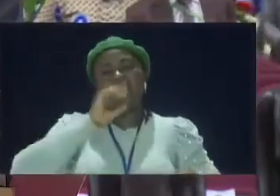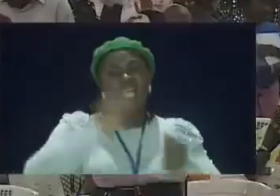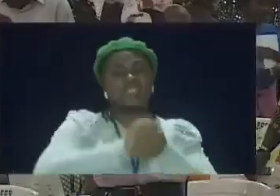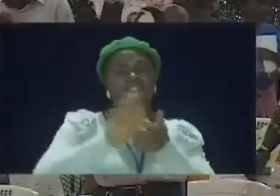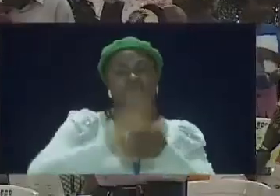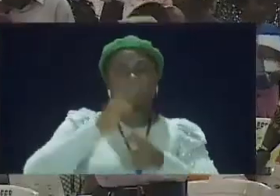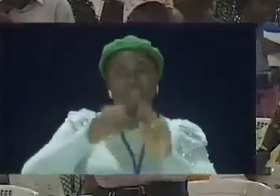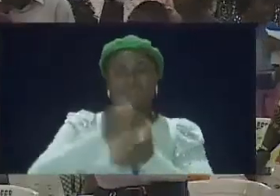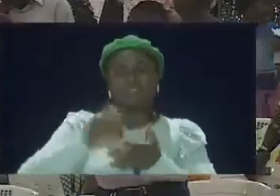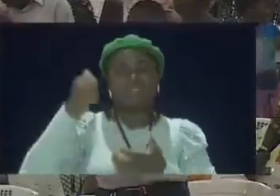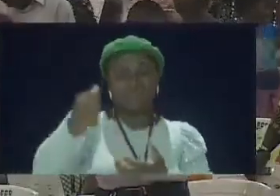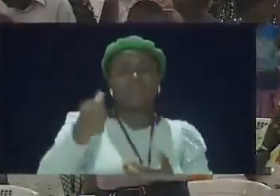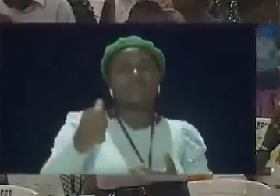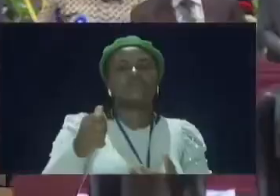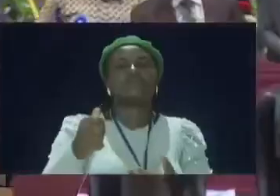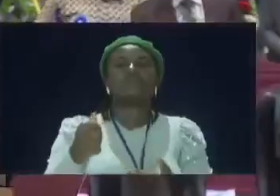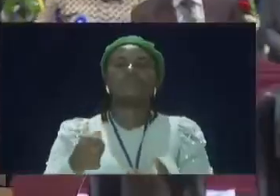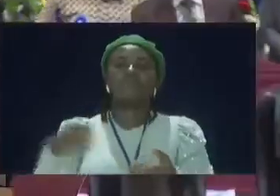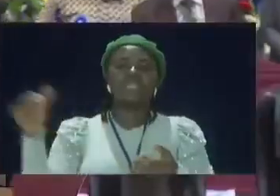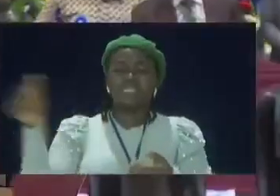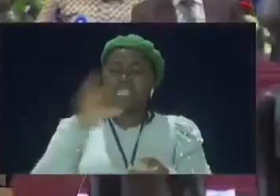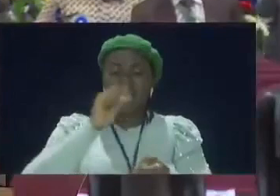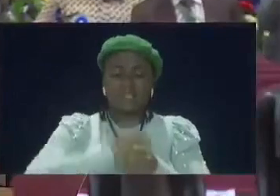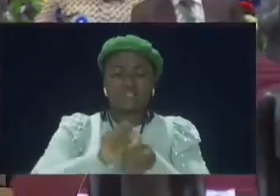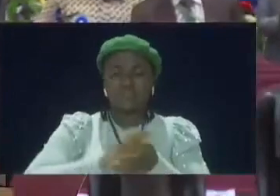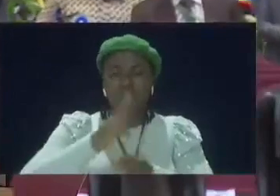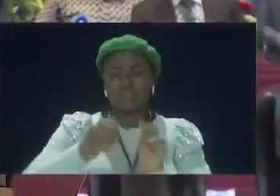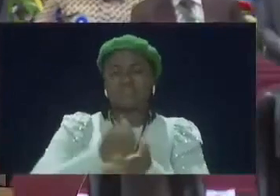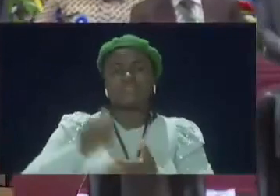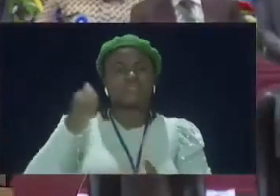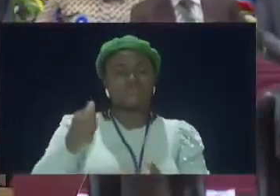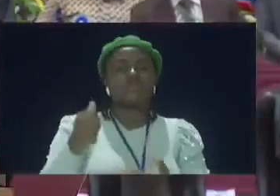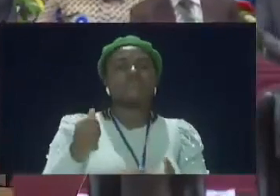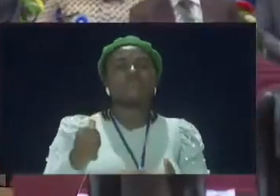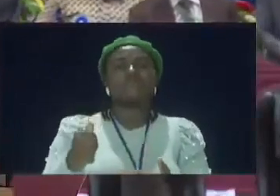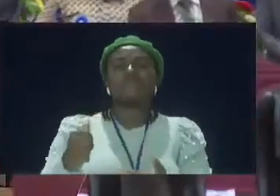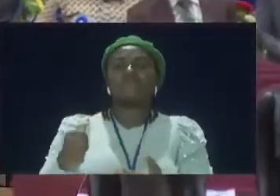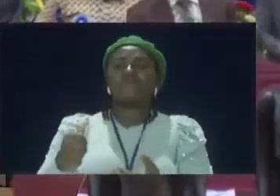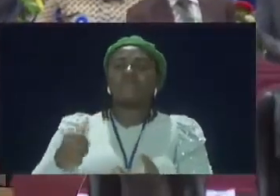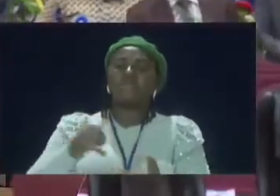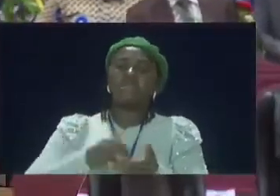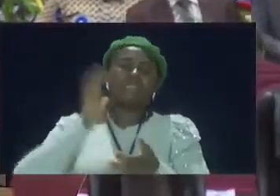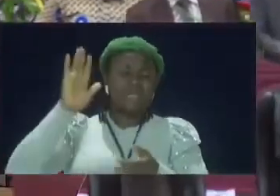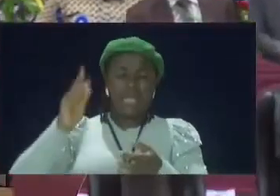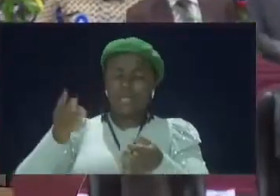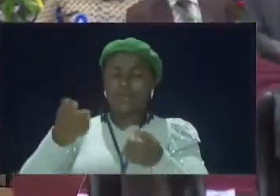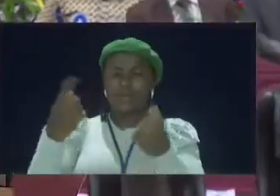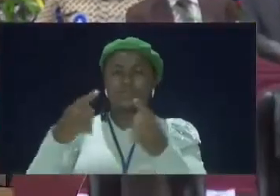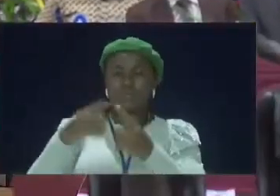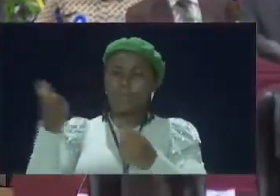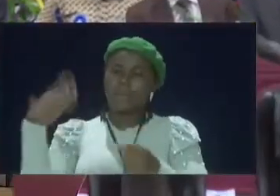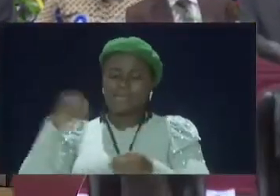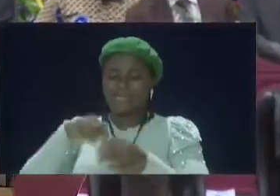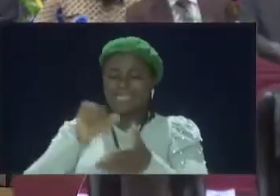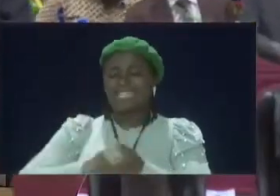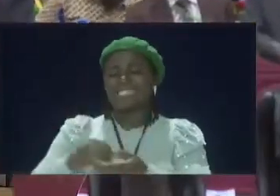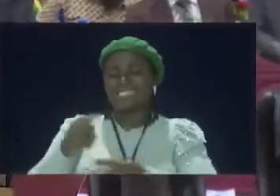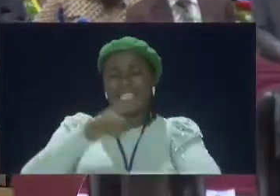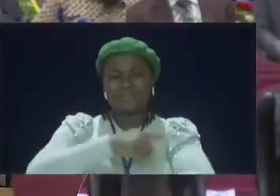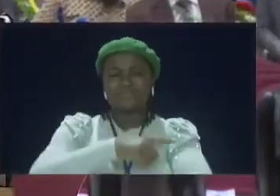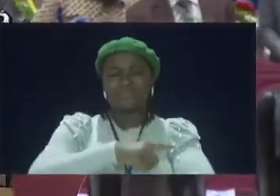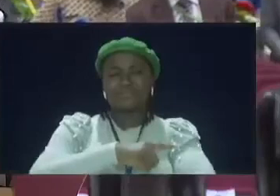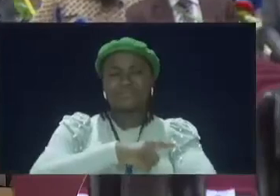destroyed. They are destroyed. For it shall come to pass in that day that